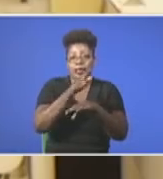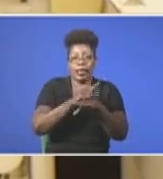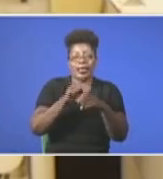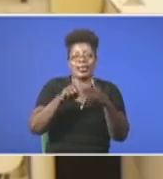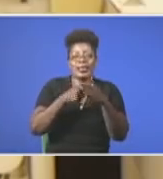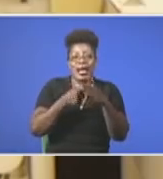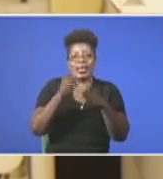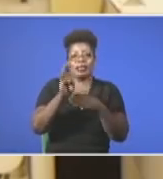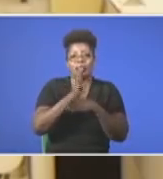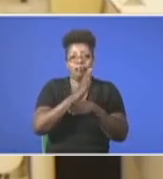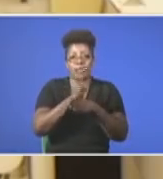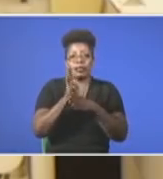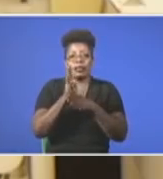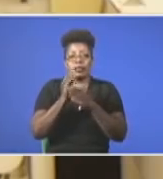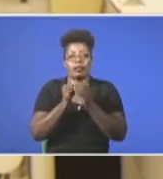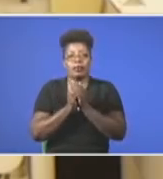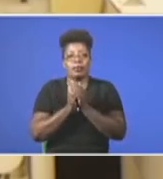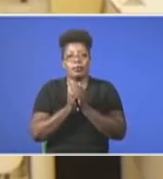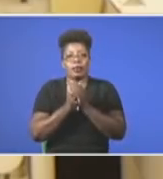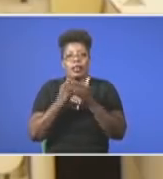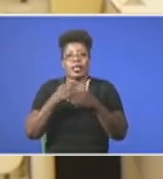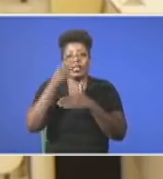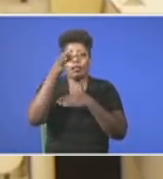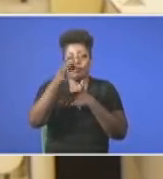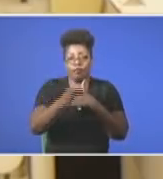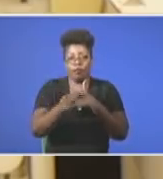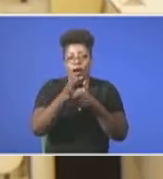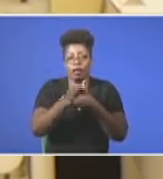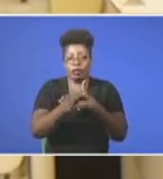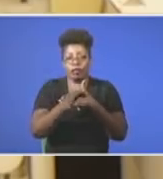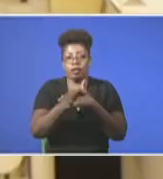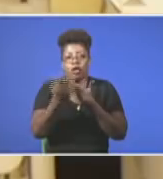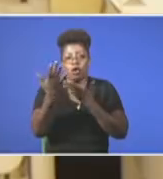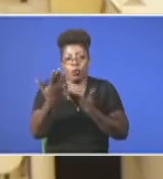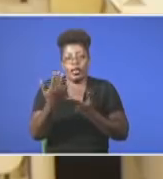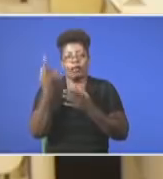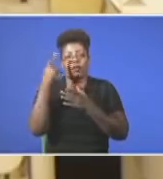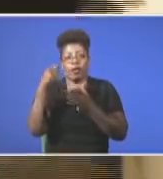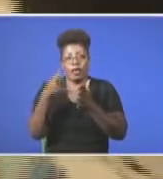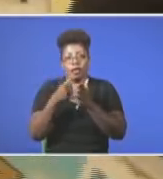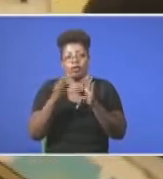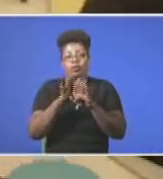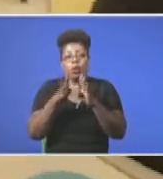start businesses. They are at the front of the gate and waiting for it to open.